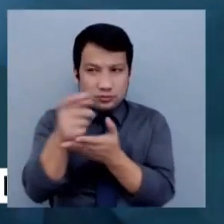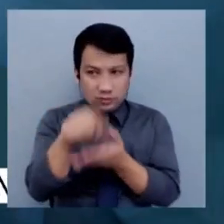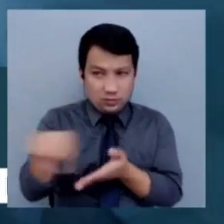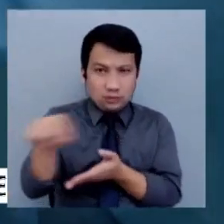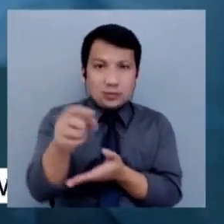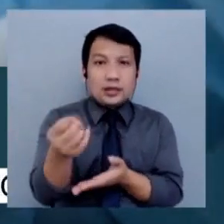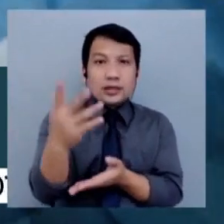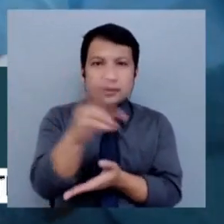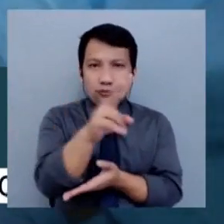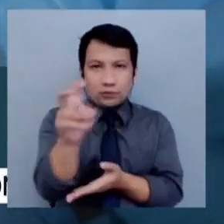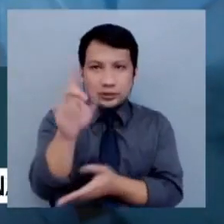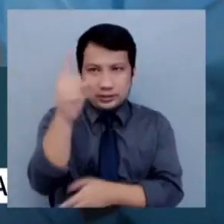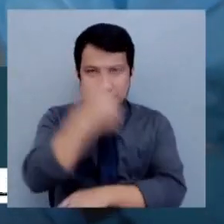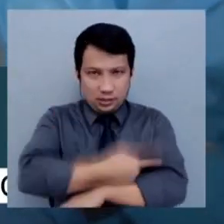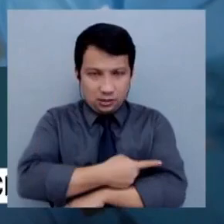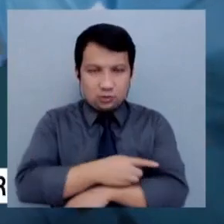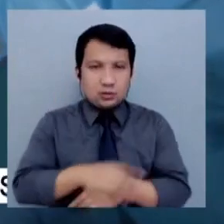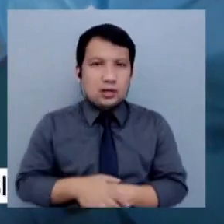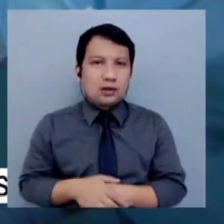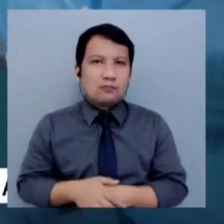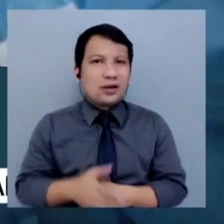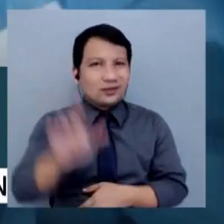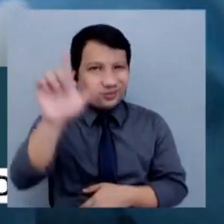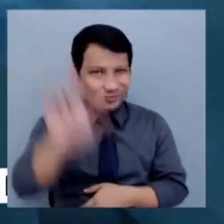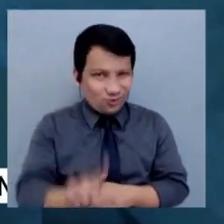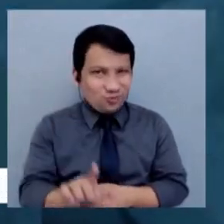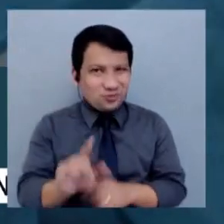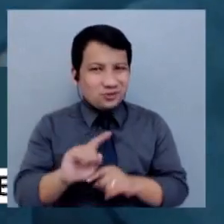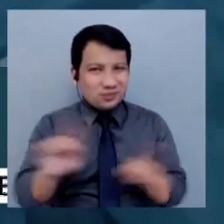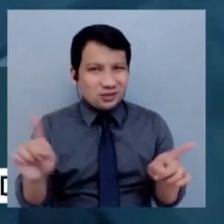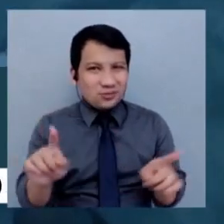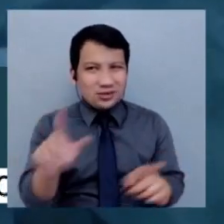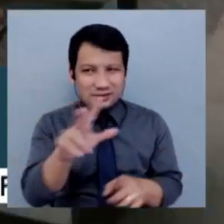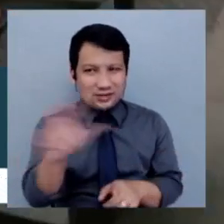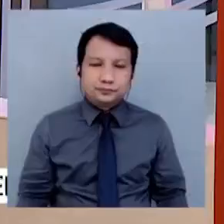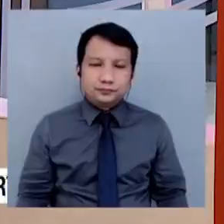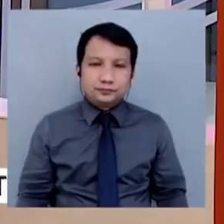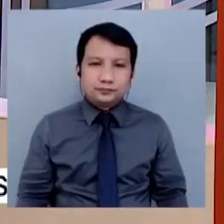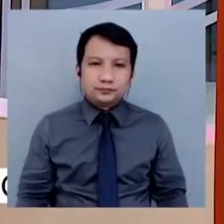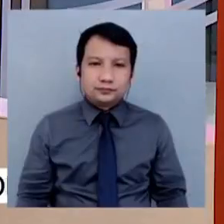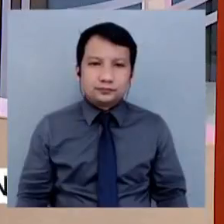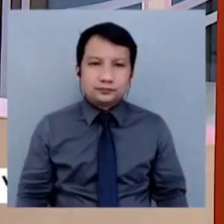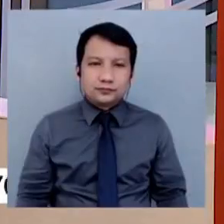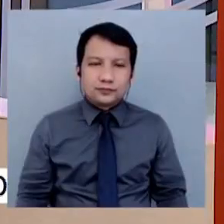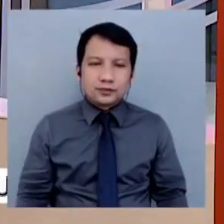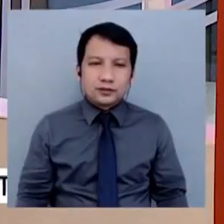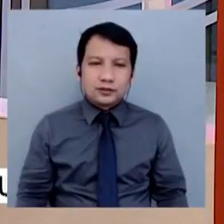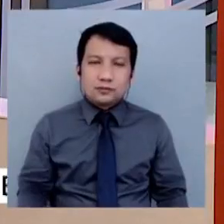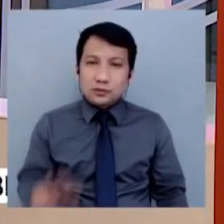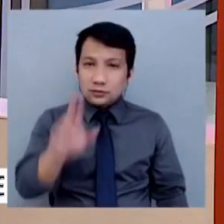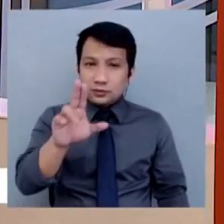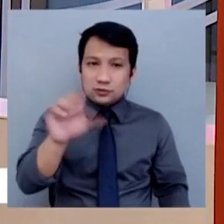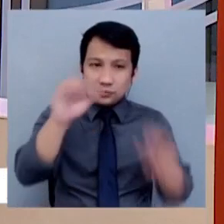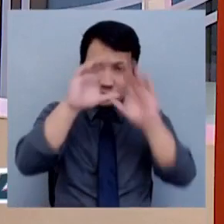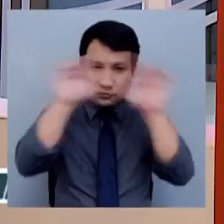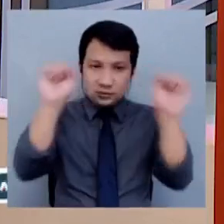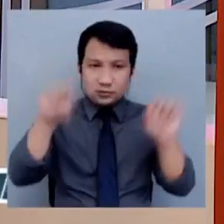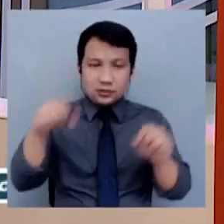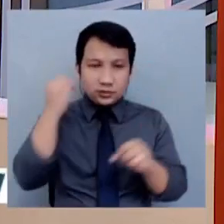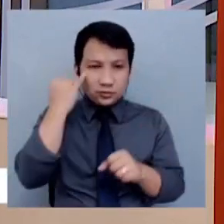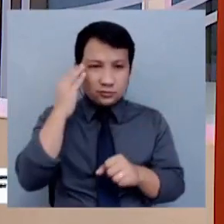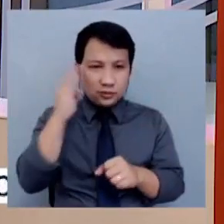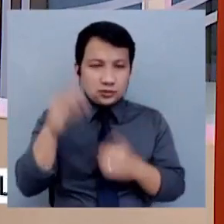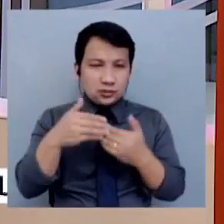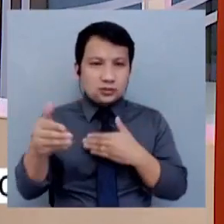per day, but that is still below its 300-person capacity. Well, U.S. President Joe Biden vows to ease